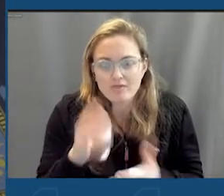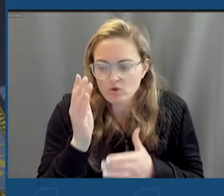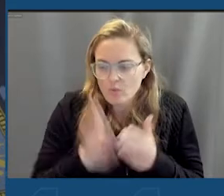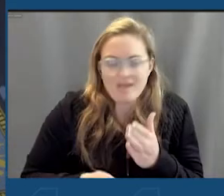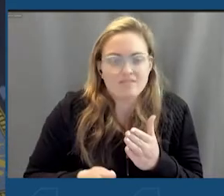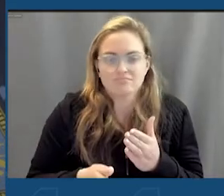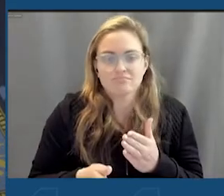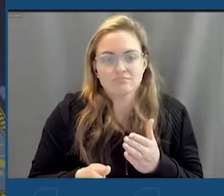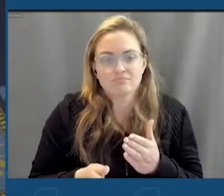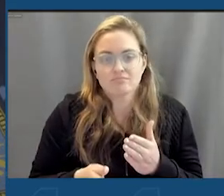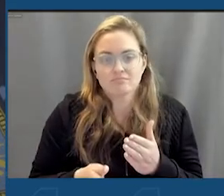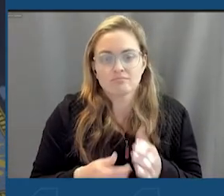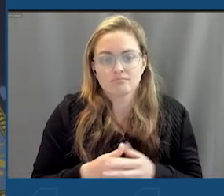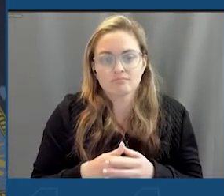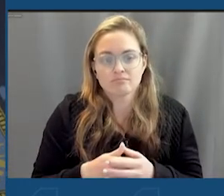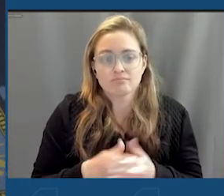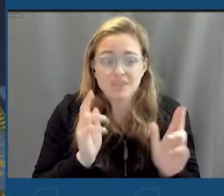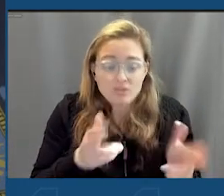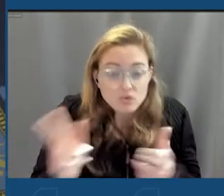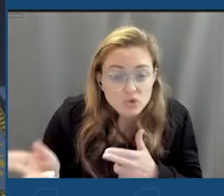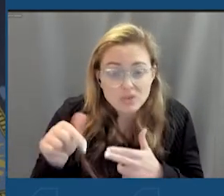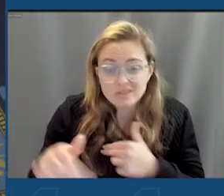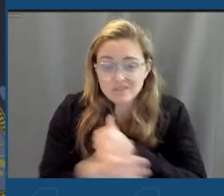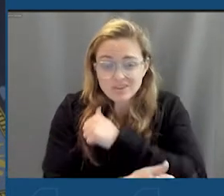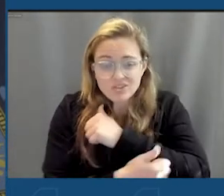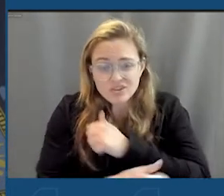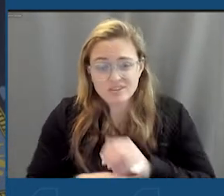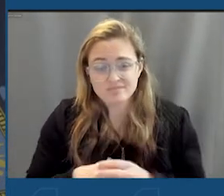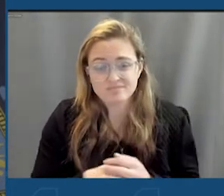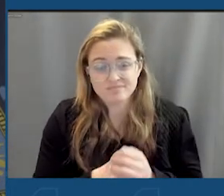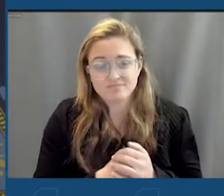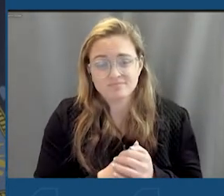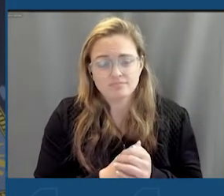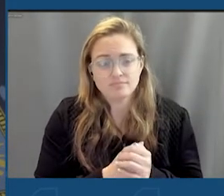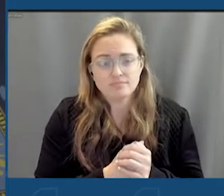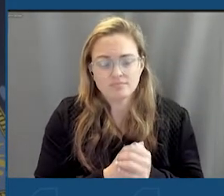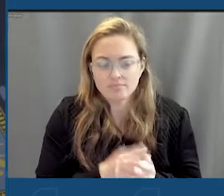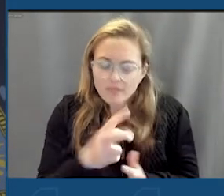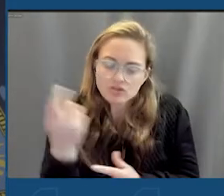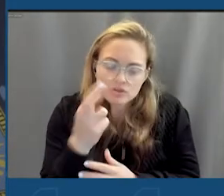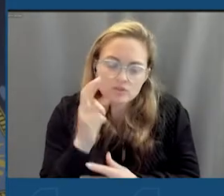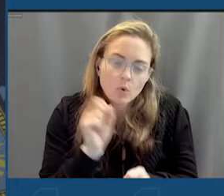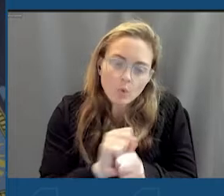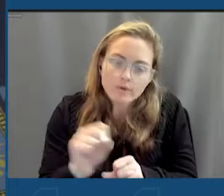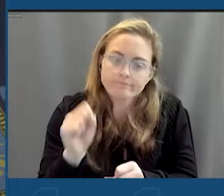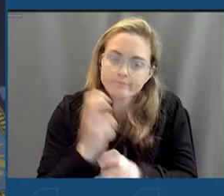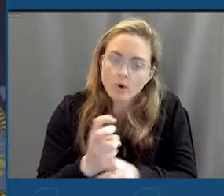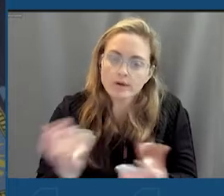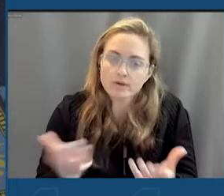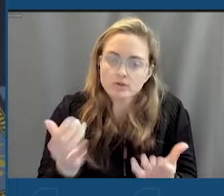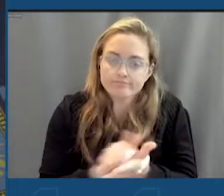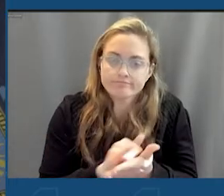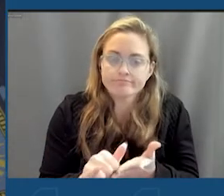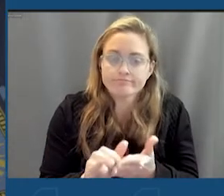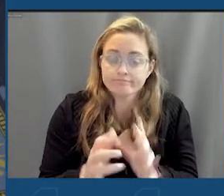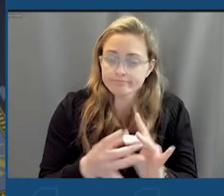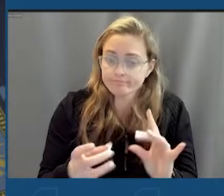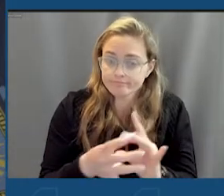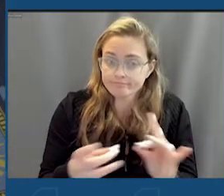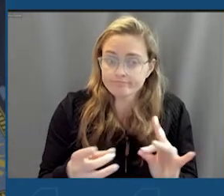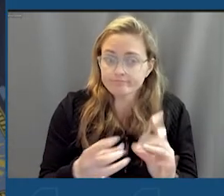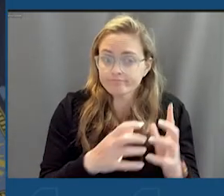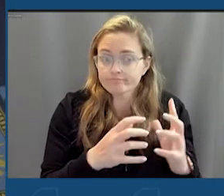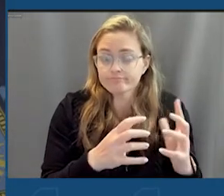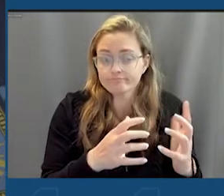epidemic of shootings in this country. And that's why we're working so hard here in New York. As I just mentioned, I toured this